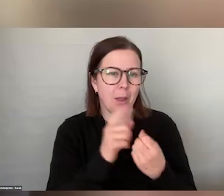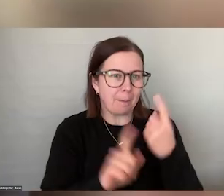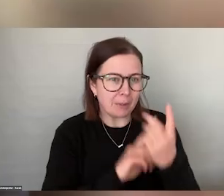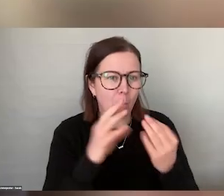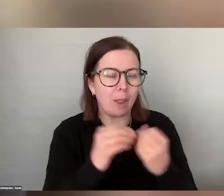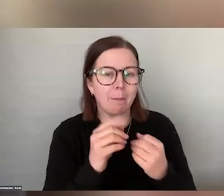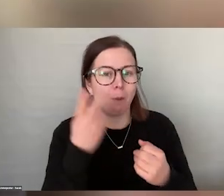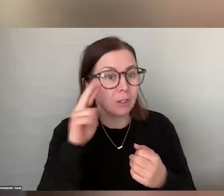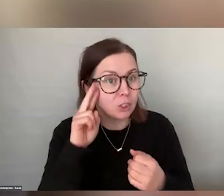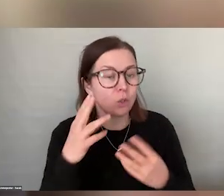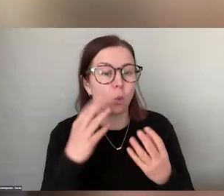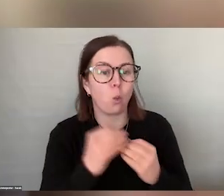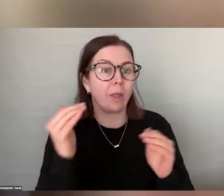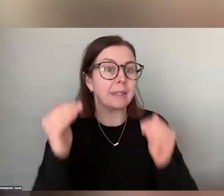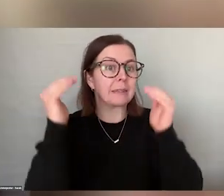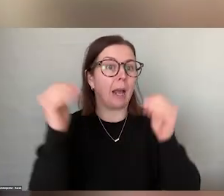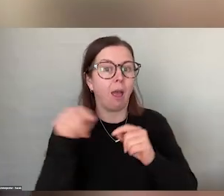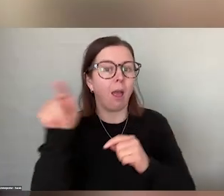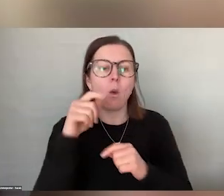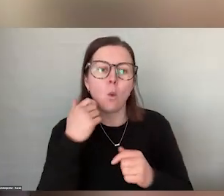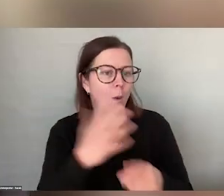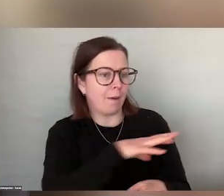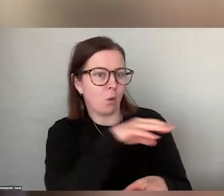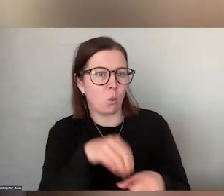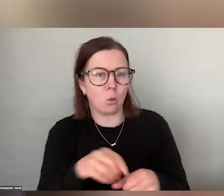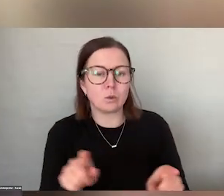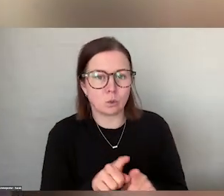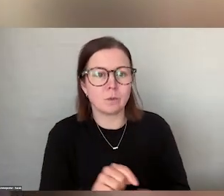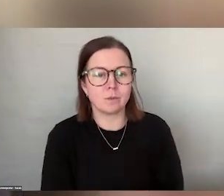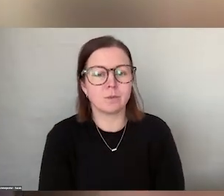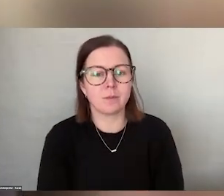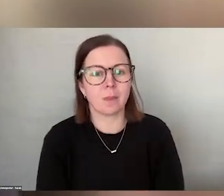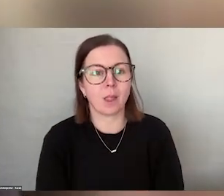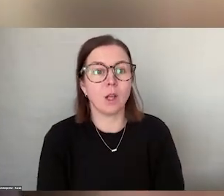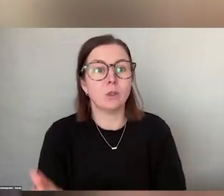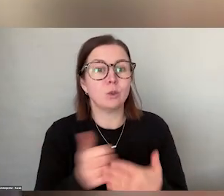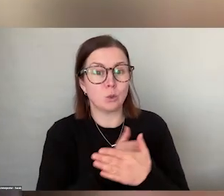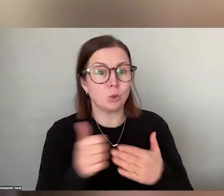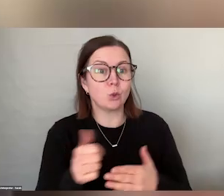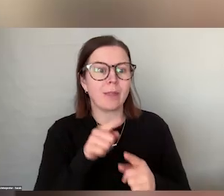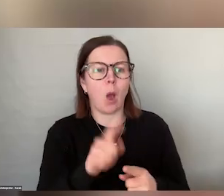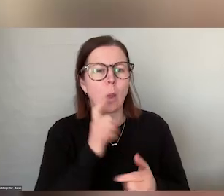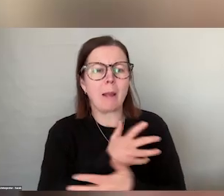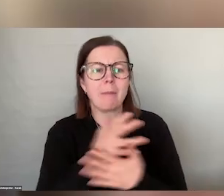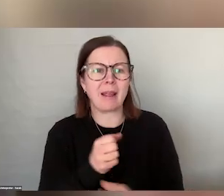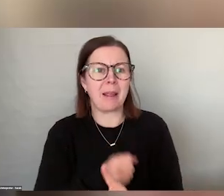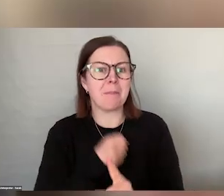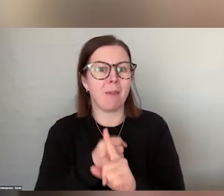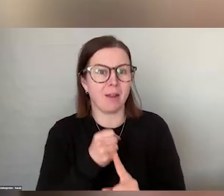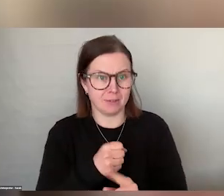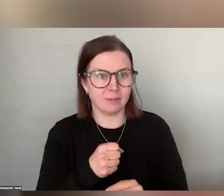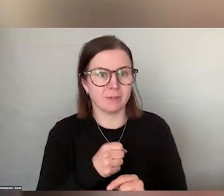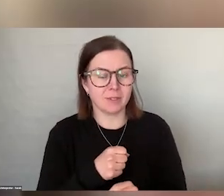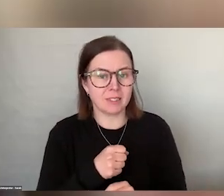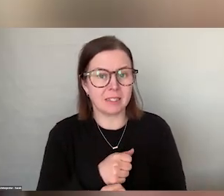politicians, with senior officials, and that usually has a pretty powerful impact, hearing direct